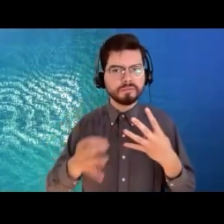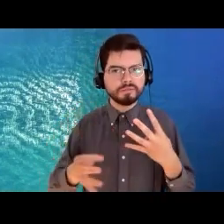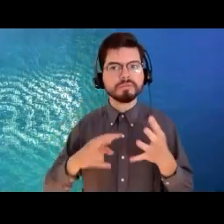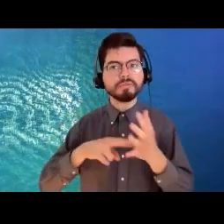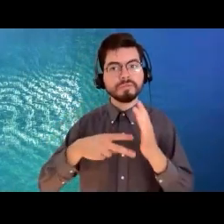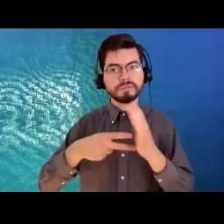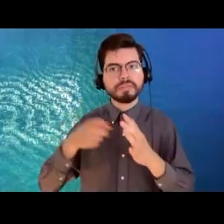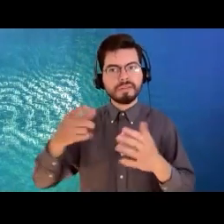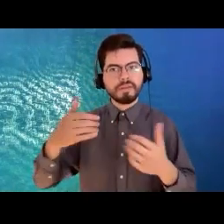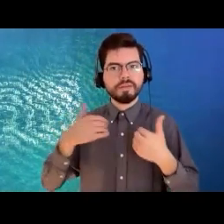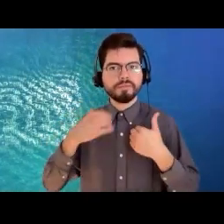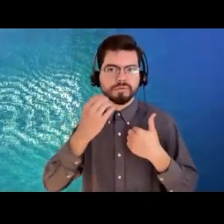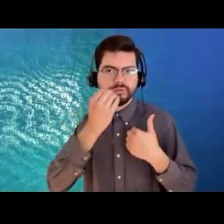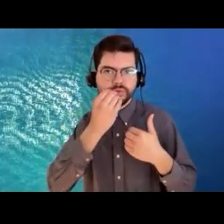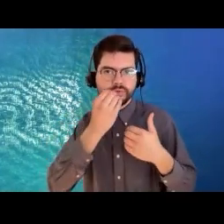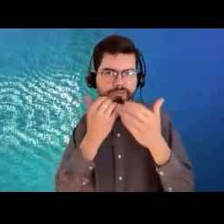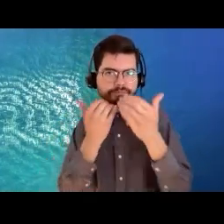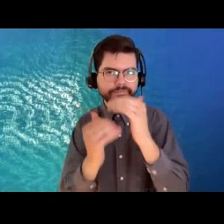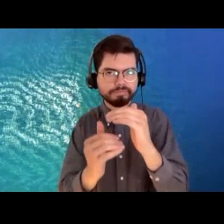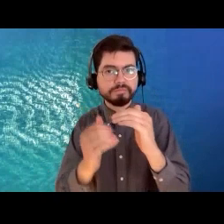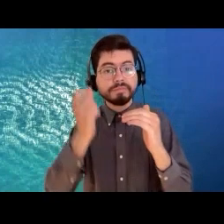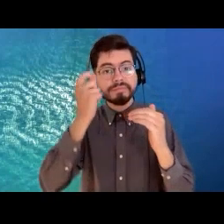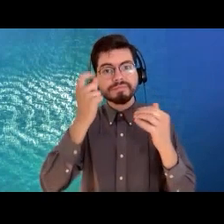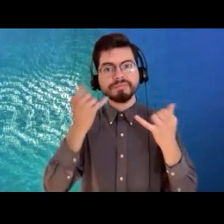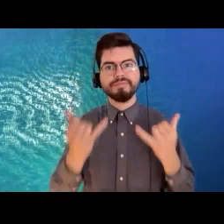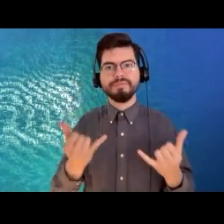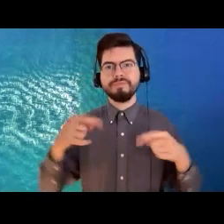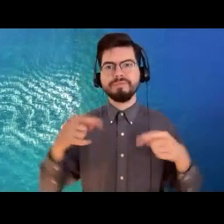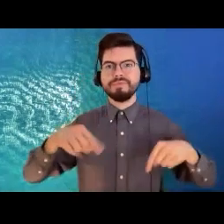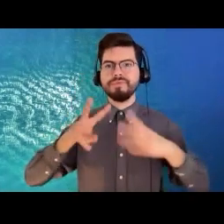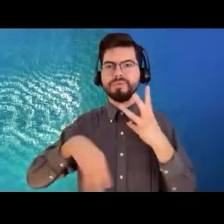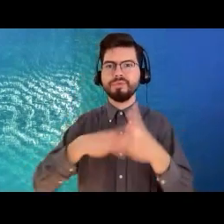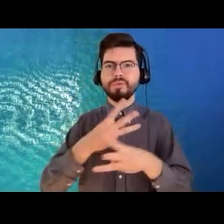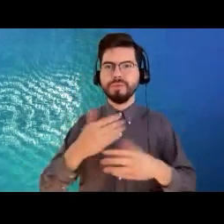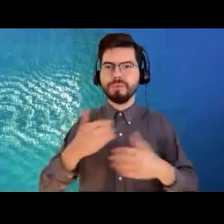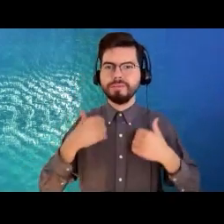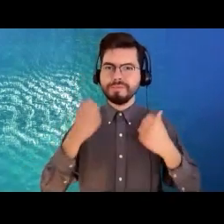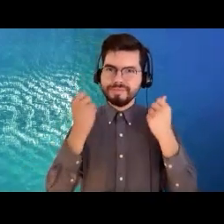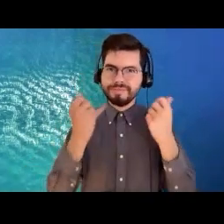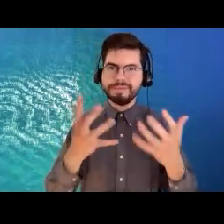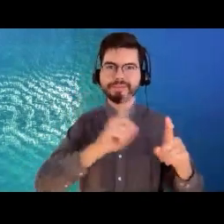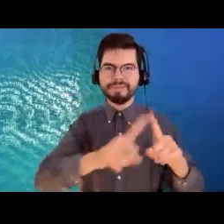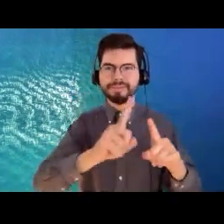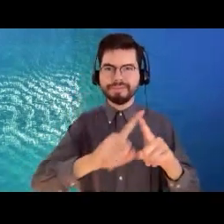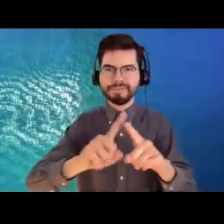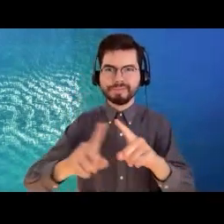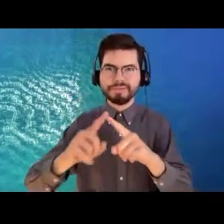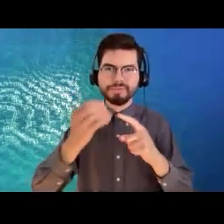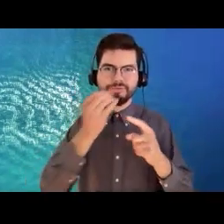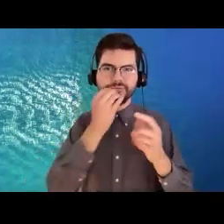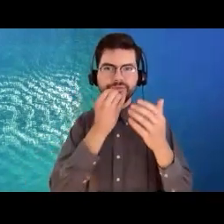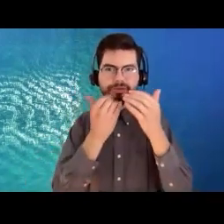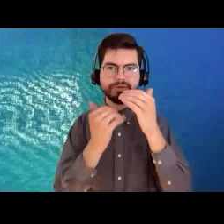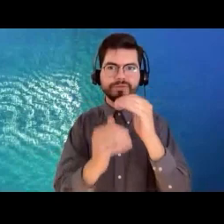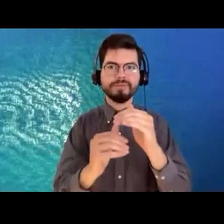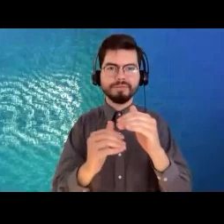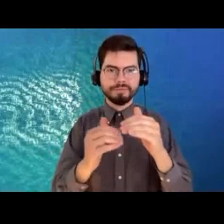dietary restrictions, but in today's world, there's a lot of dietary restrictions out there. So